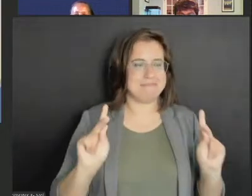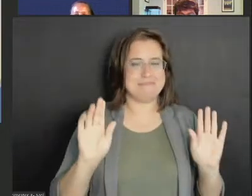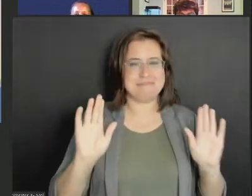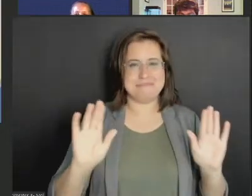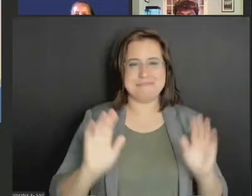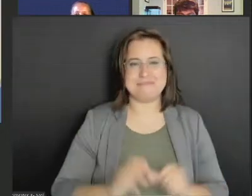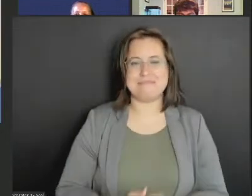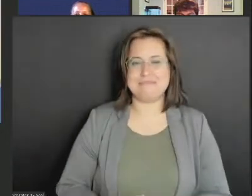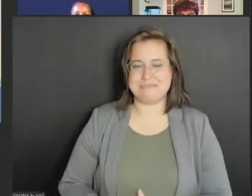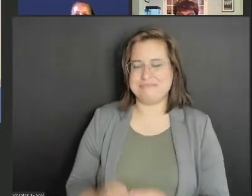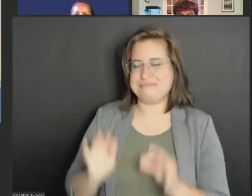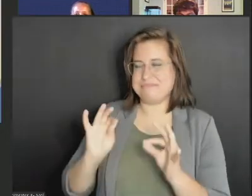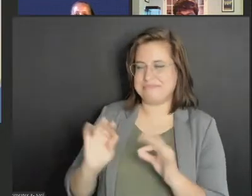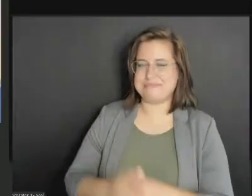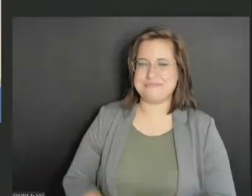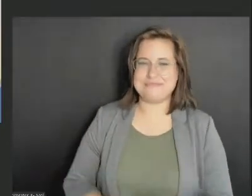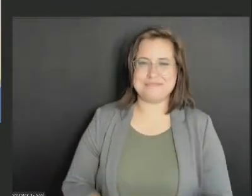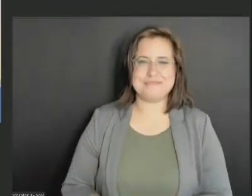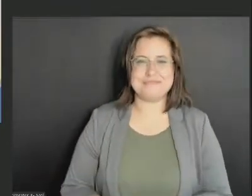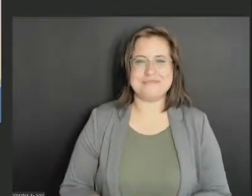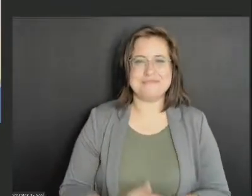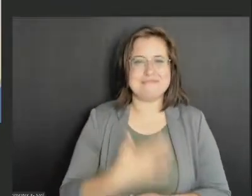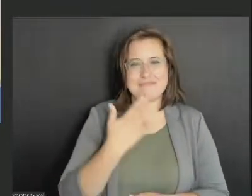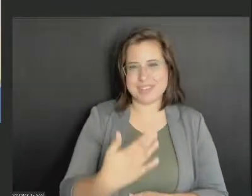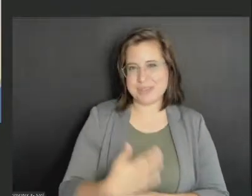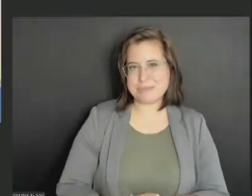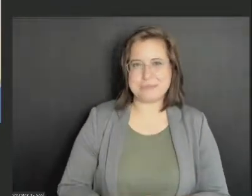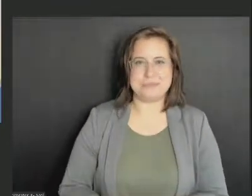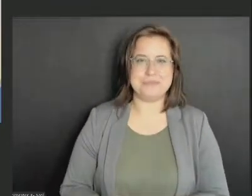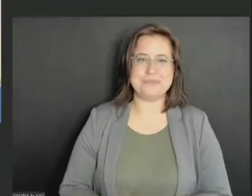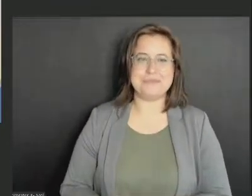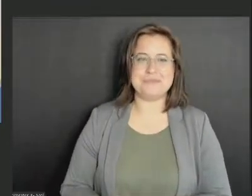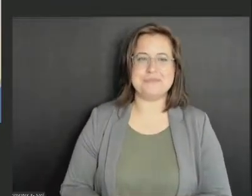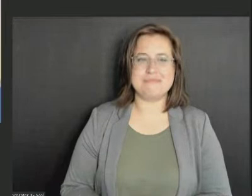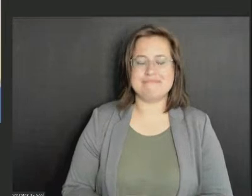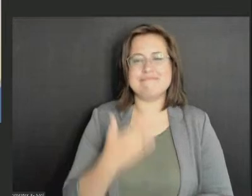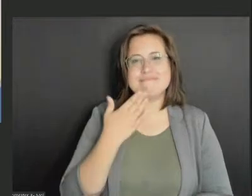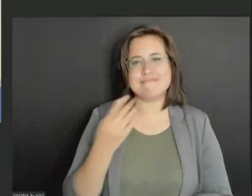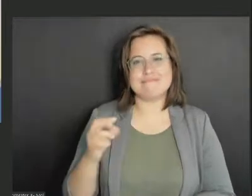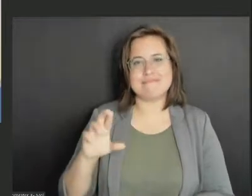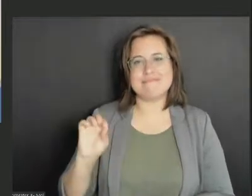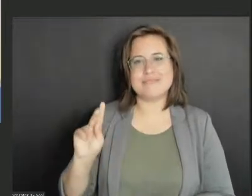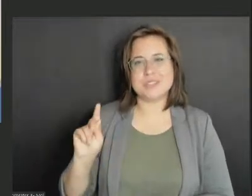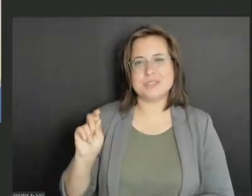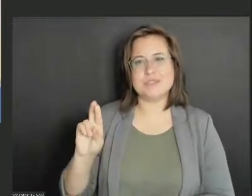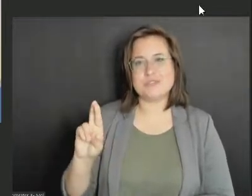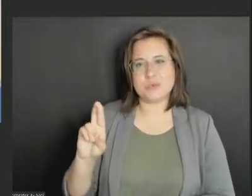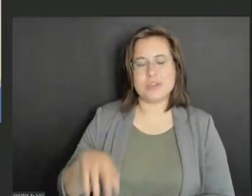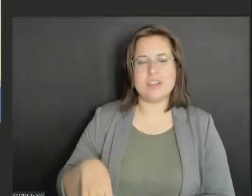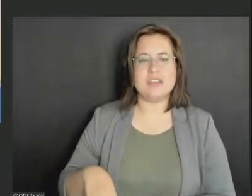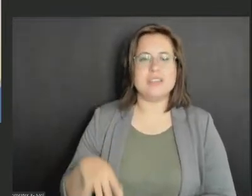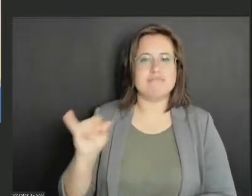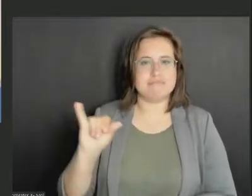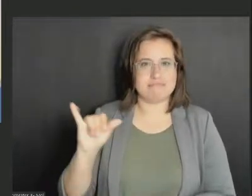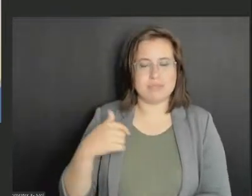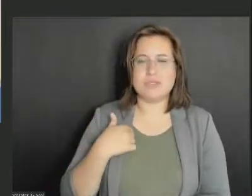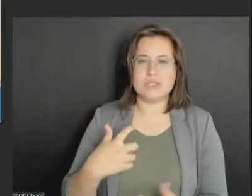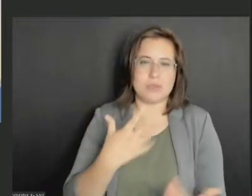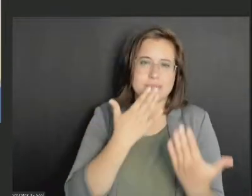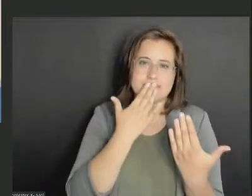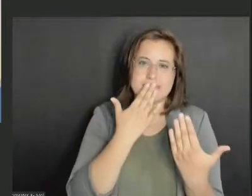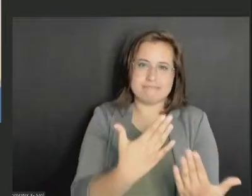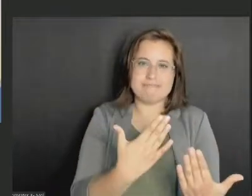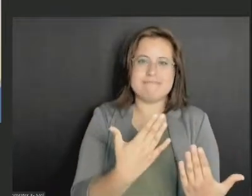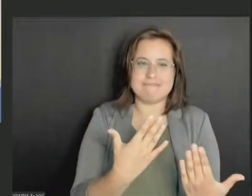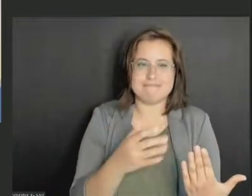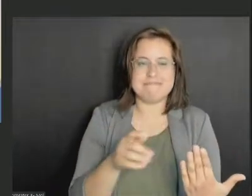Alvarez. Thank you. Thank you so much. Thank you, Dr. Okafor. And I also want to extend my deepest appreciation to my fellow task